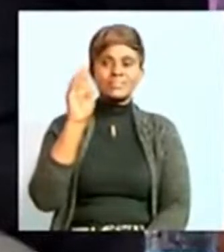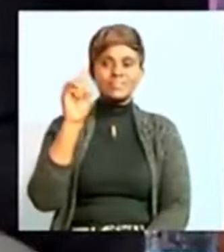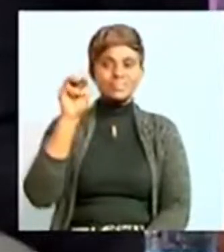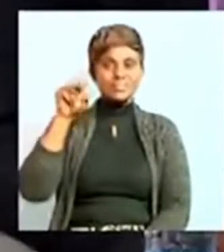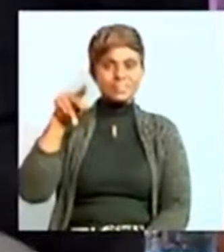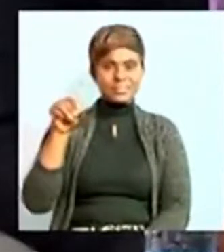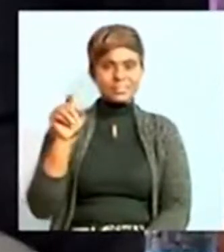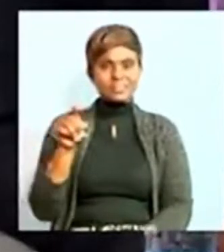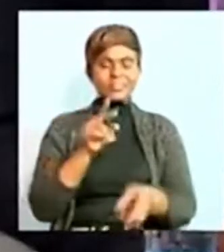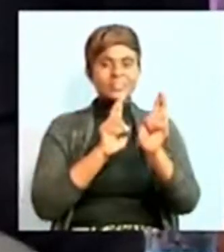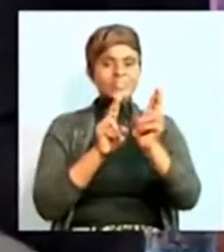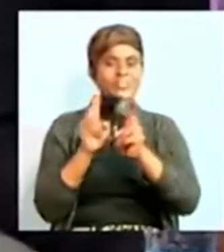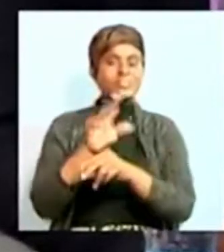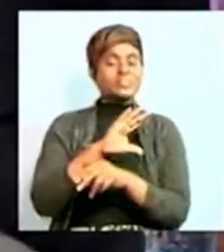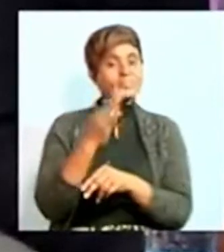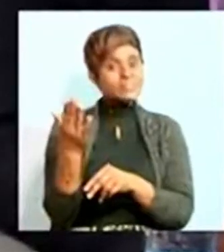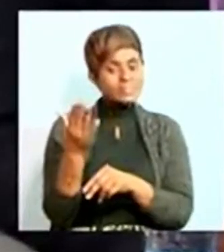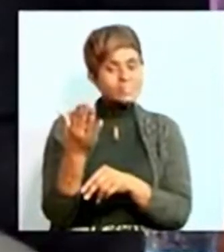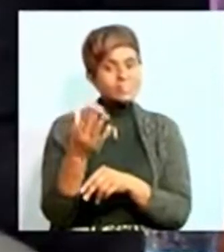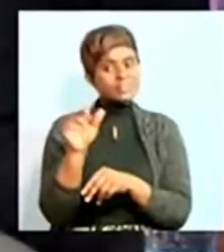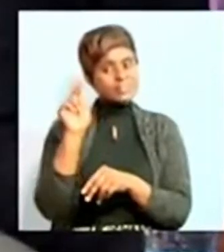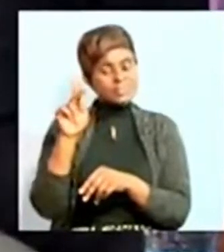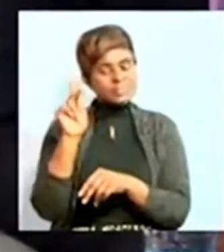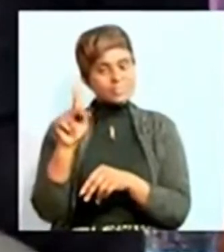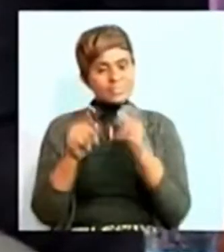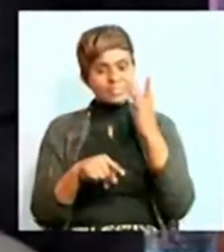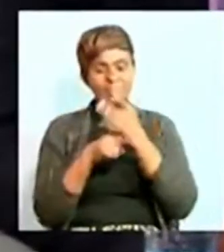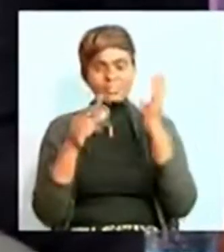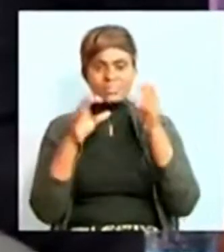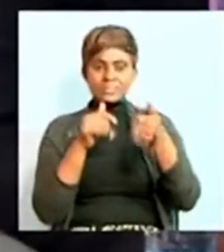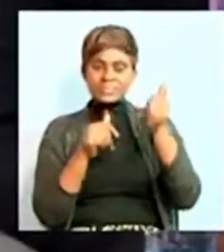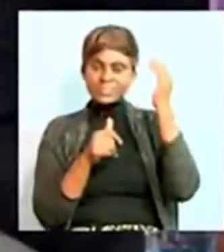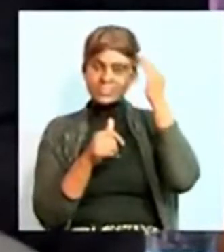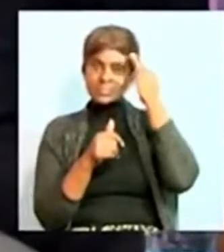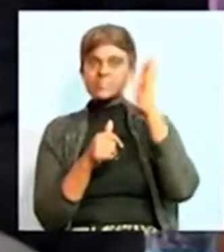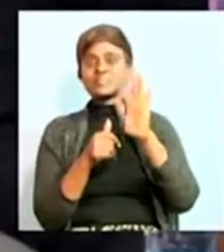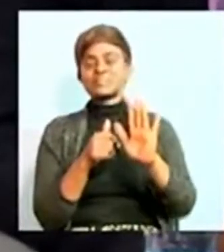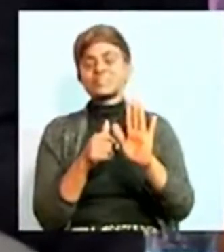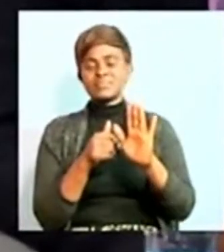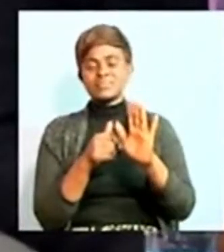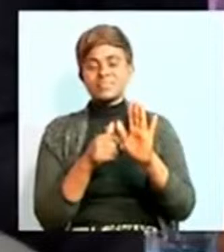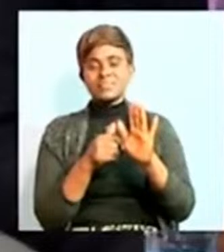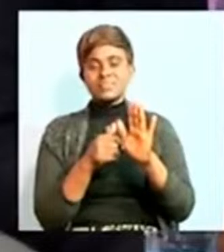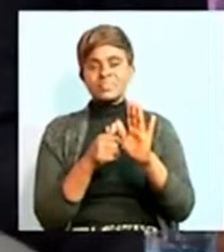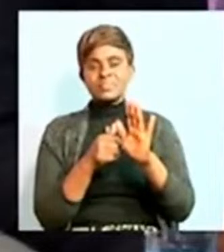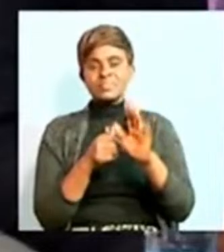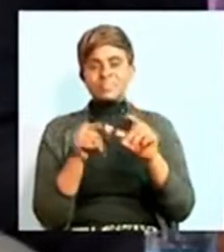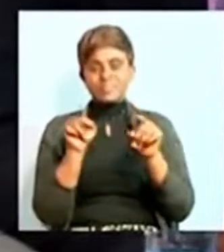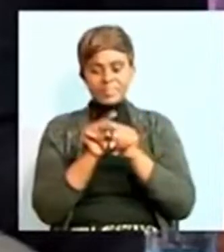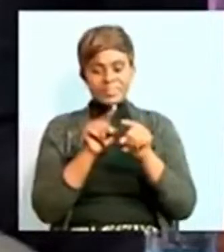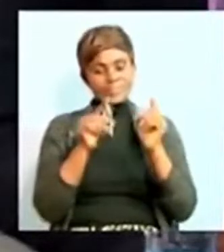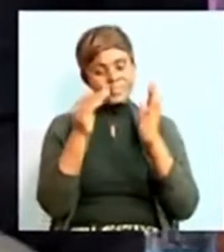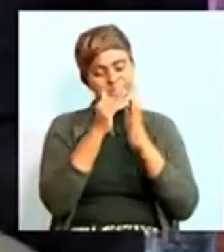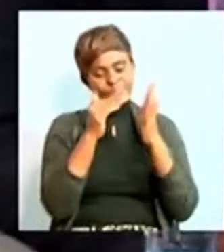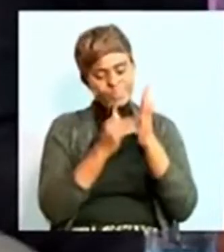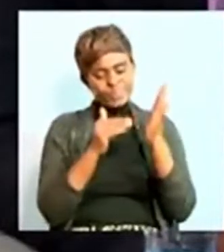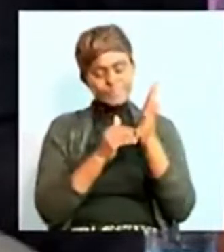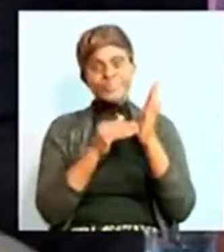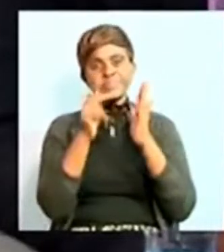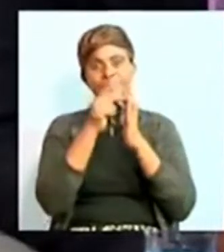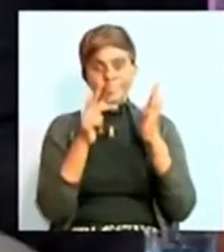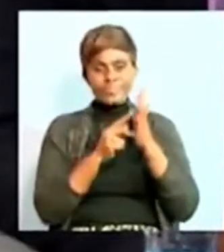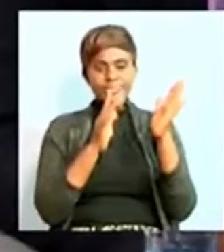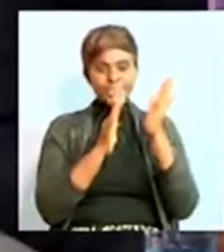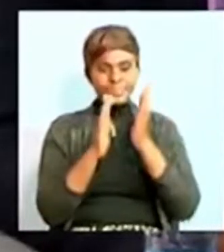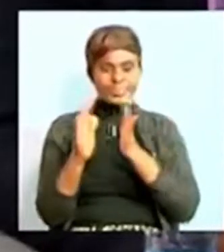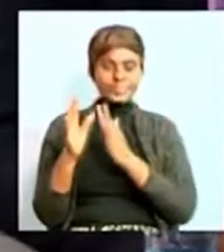In response, Kabompo Town Council took into consideration of the guiding principles in the preparation of